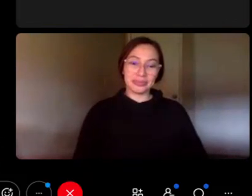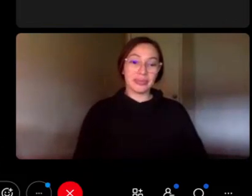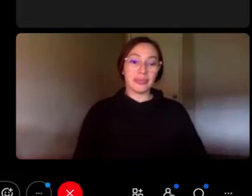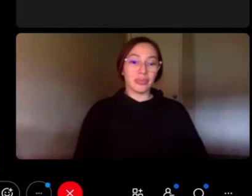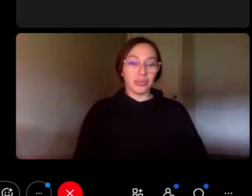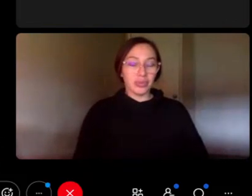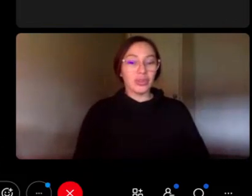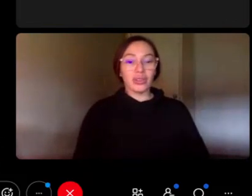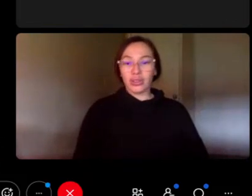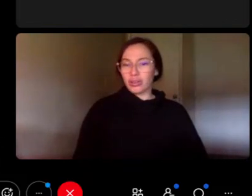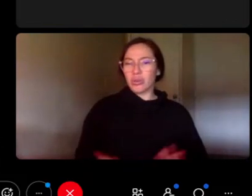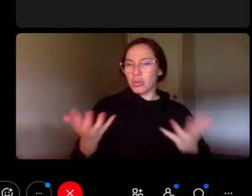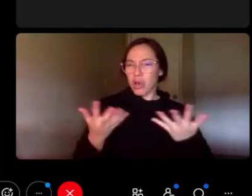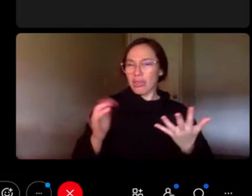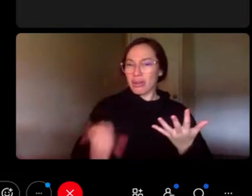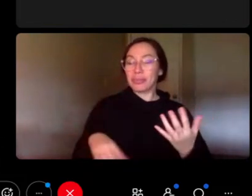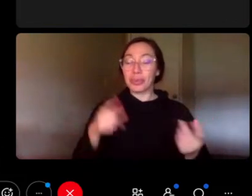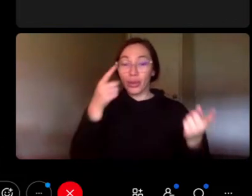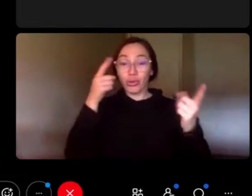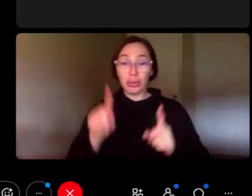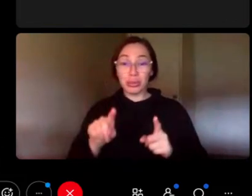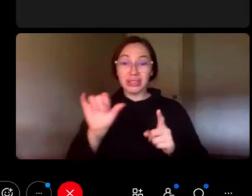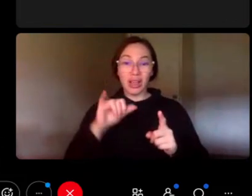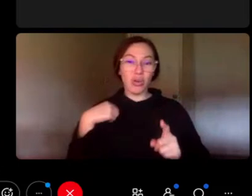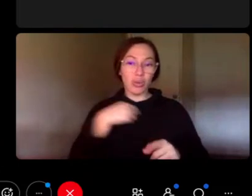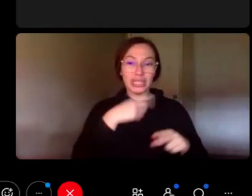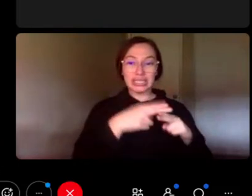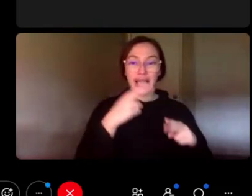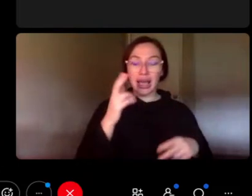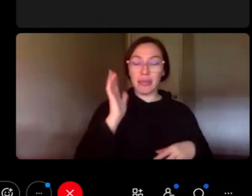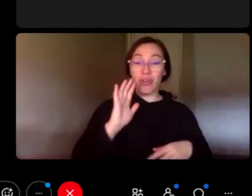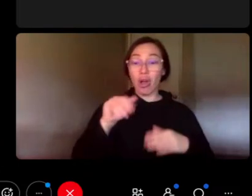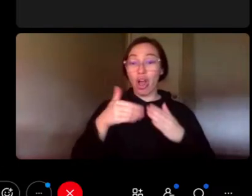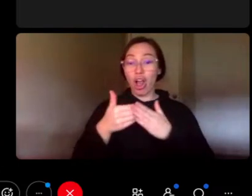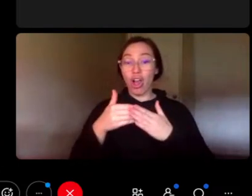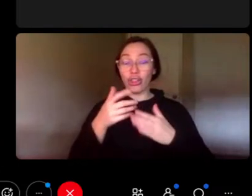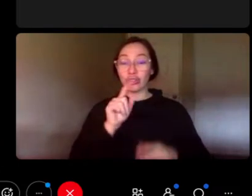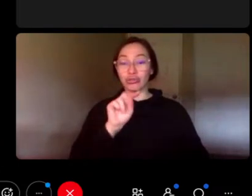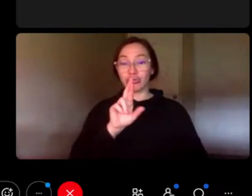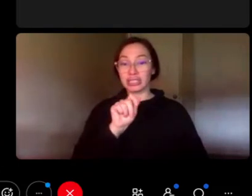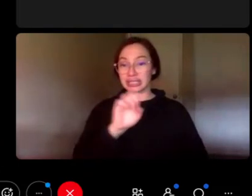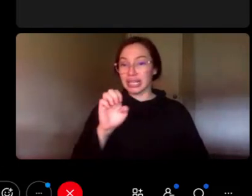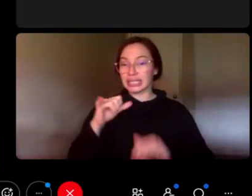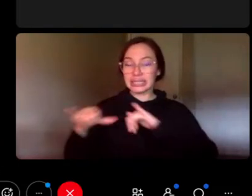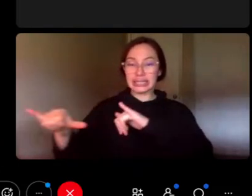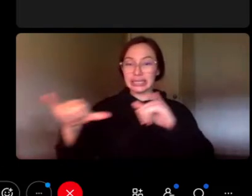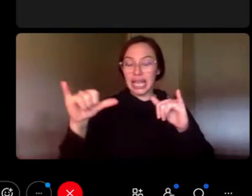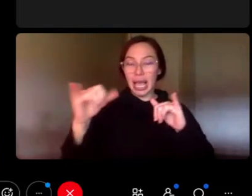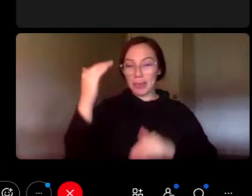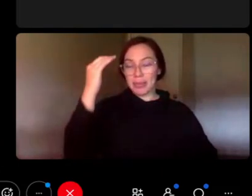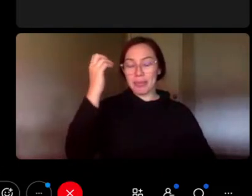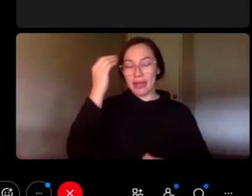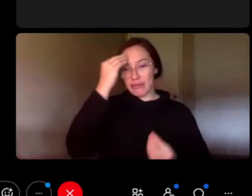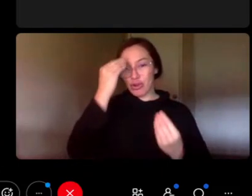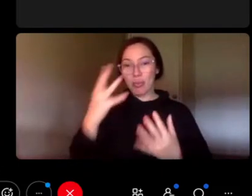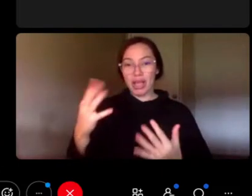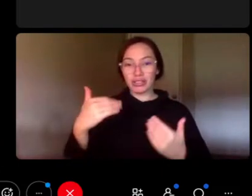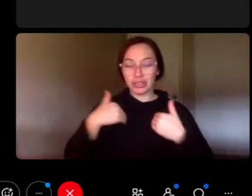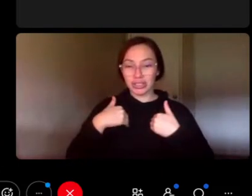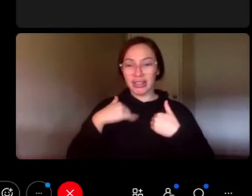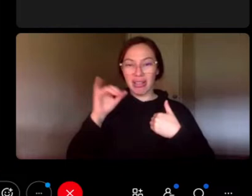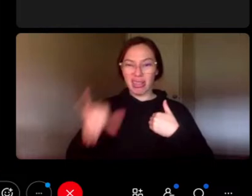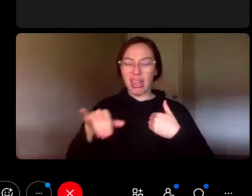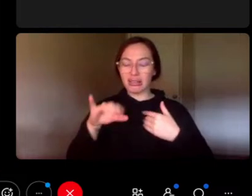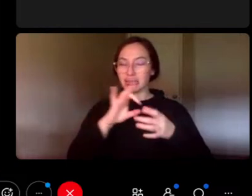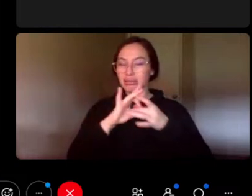These are the agreements about how, when we said before, all trustees get the same information, that's kind of captured as part of this